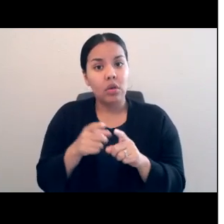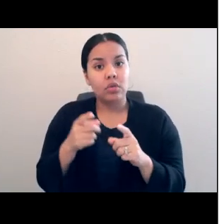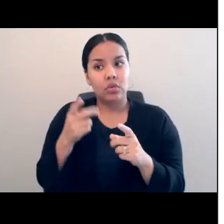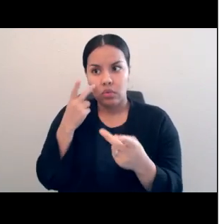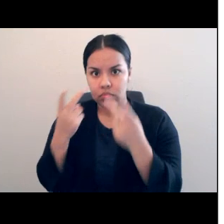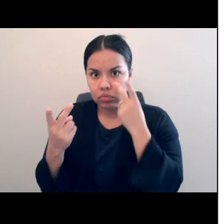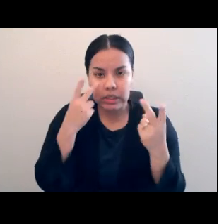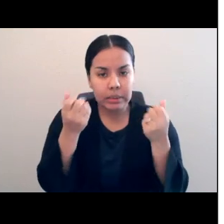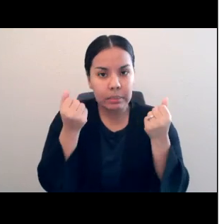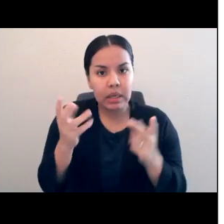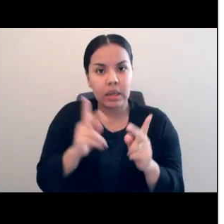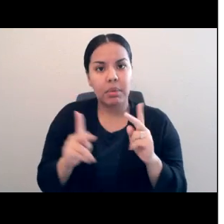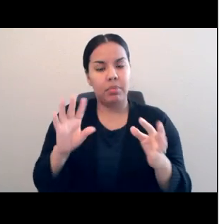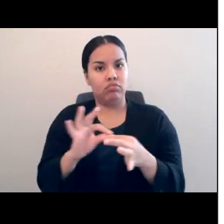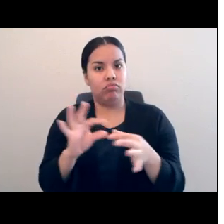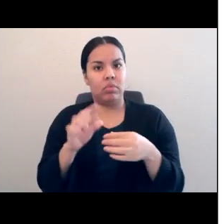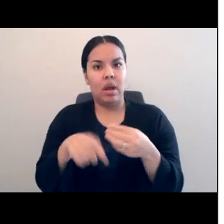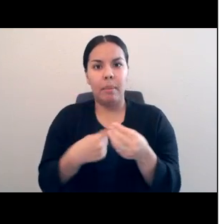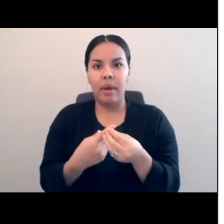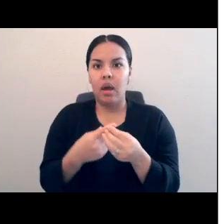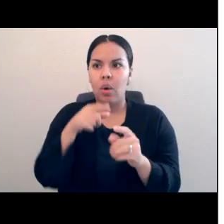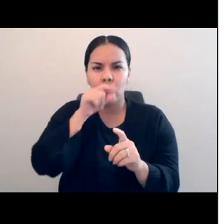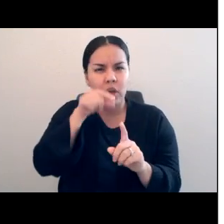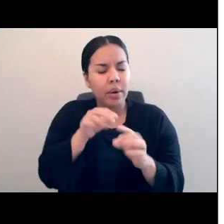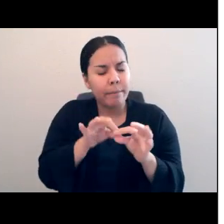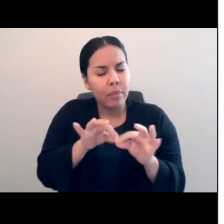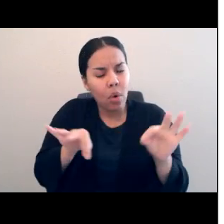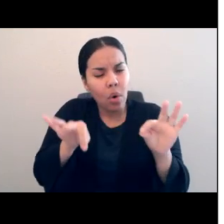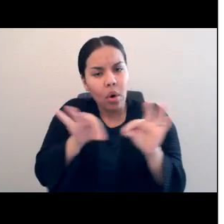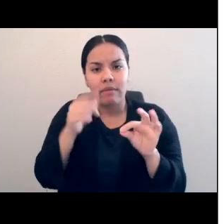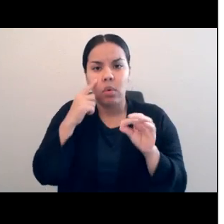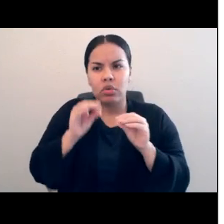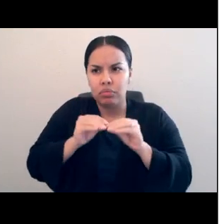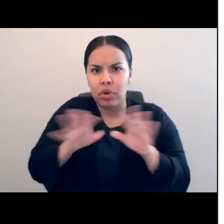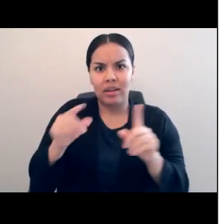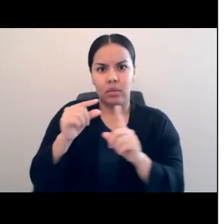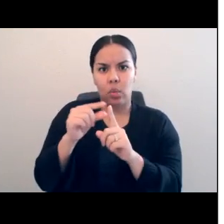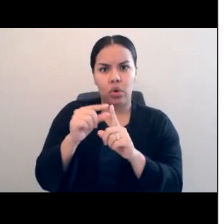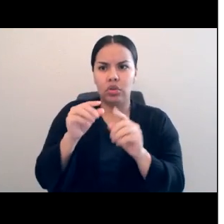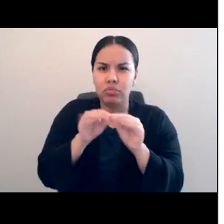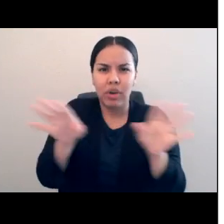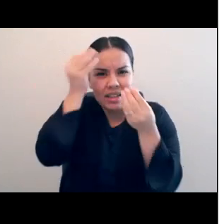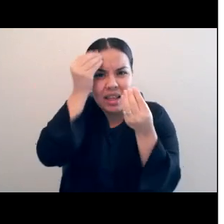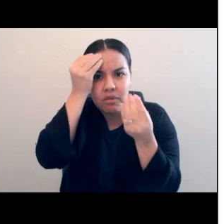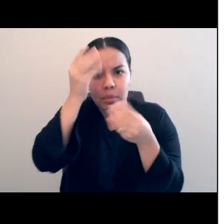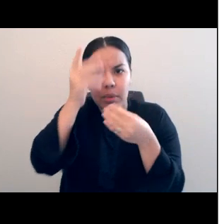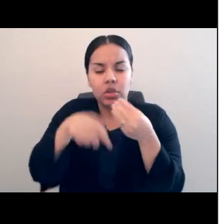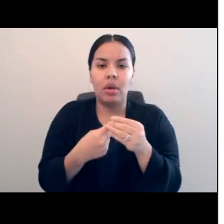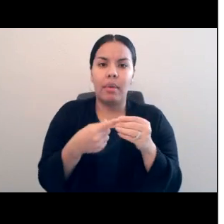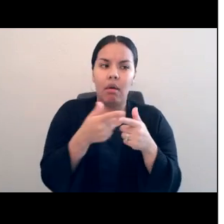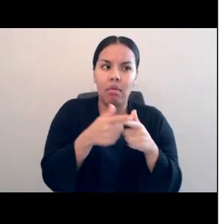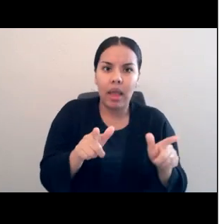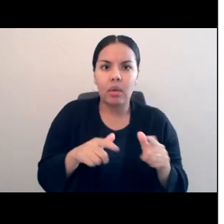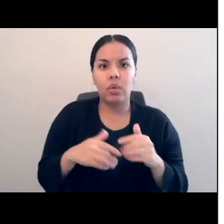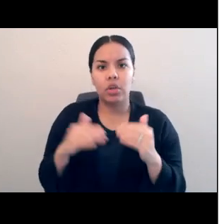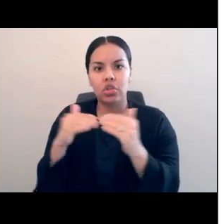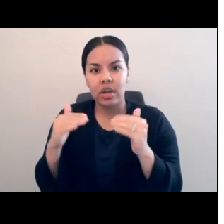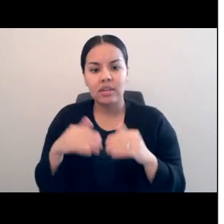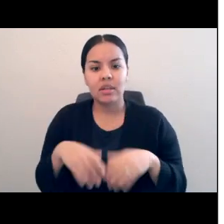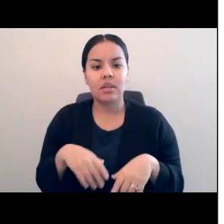how important Twitter has been for spreading the word about language and justice. So jumping into a conversation